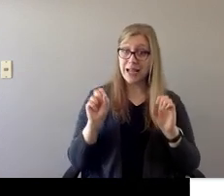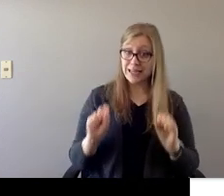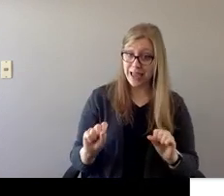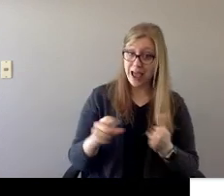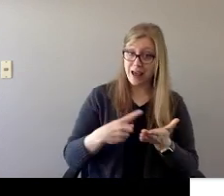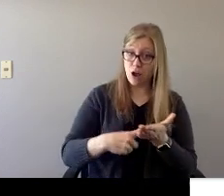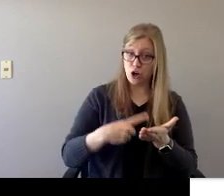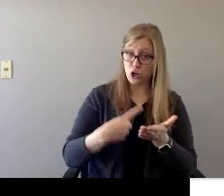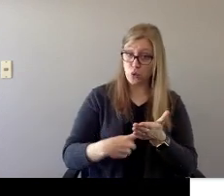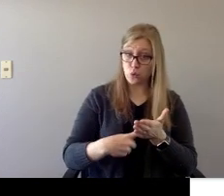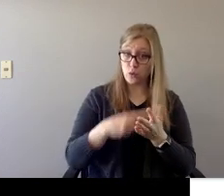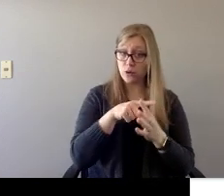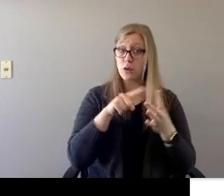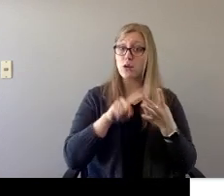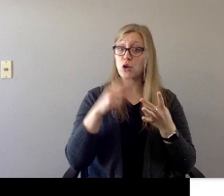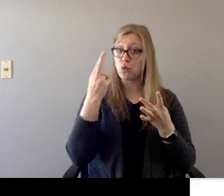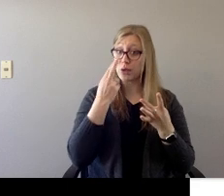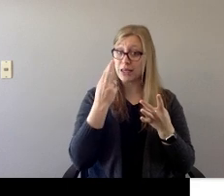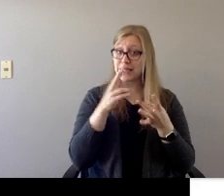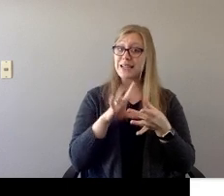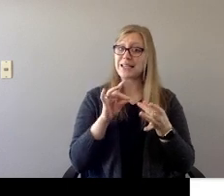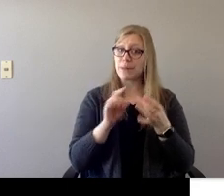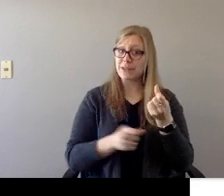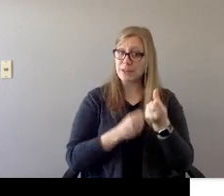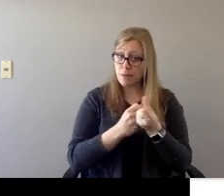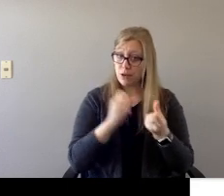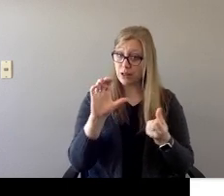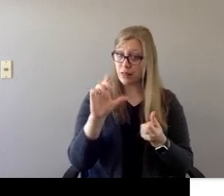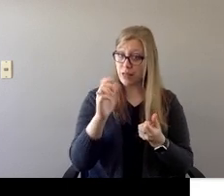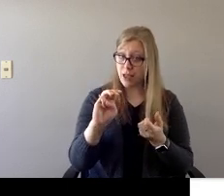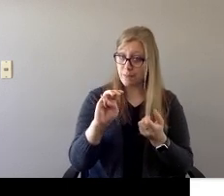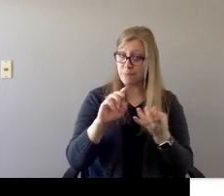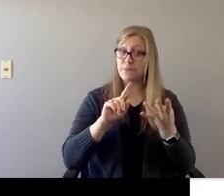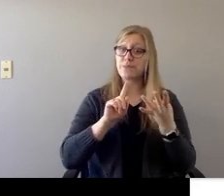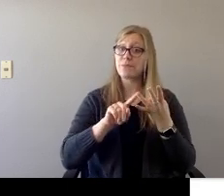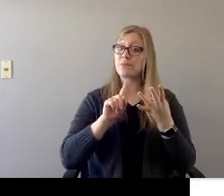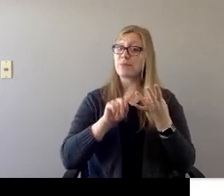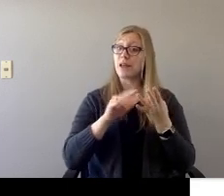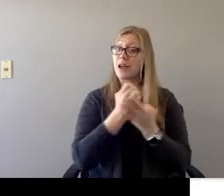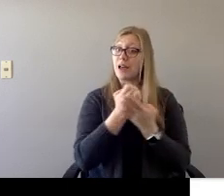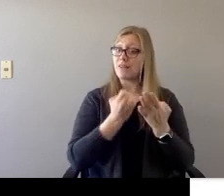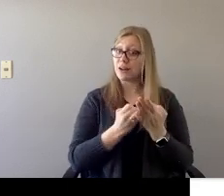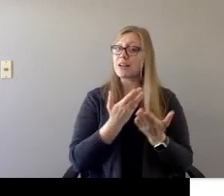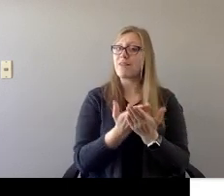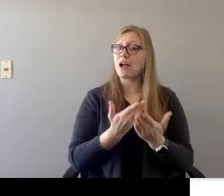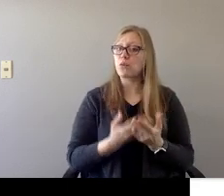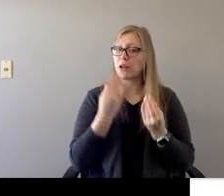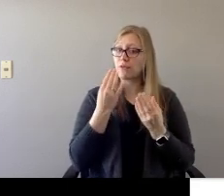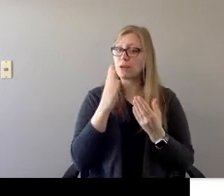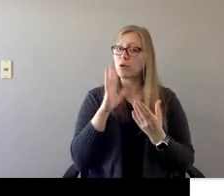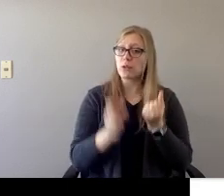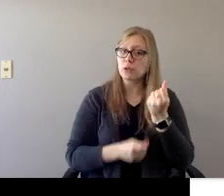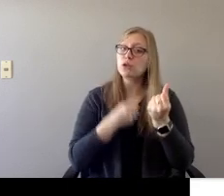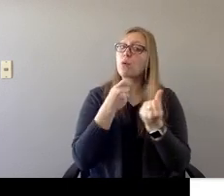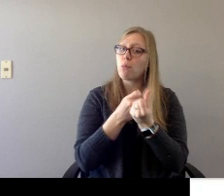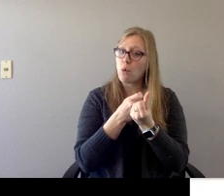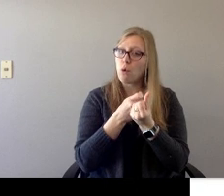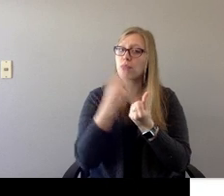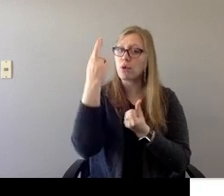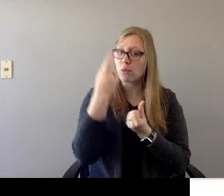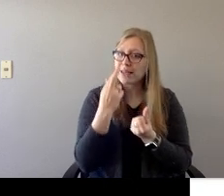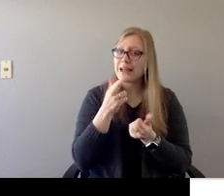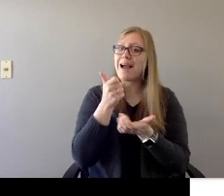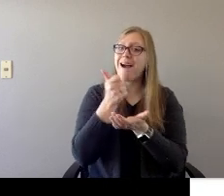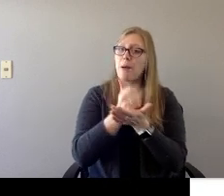the claim. And evidence, which is factual information used to support a reason that helps prove a claim. So these kind of go together. And